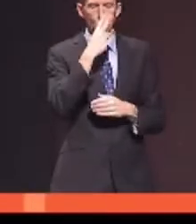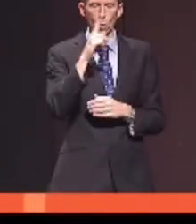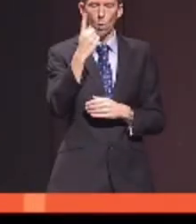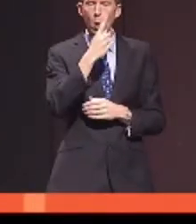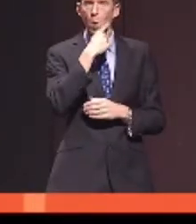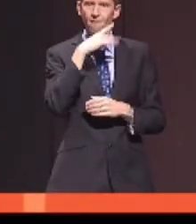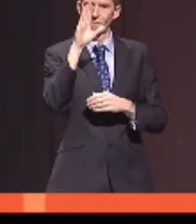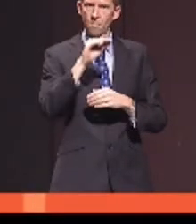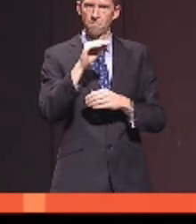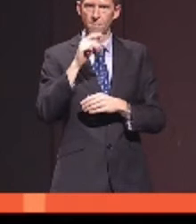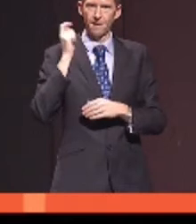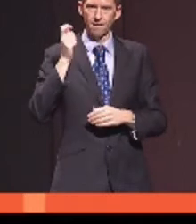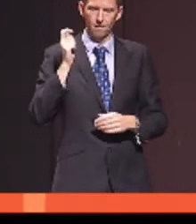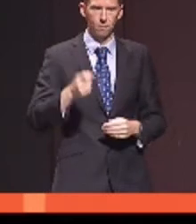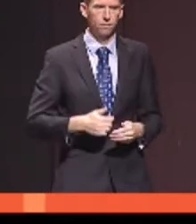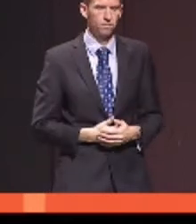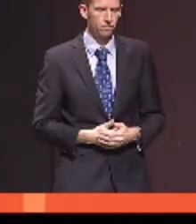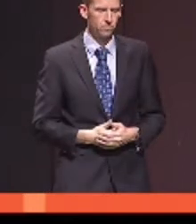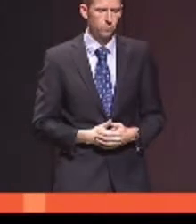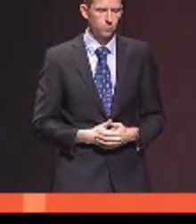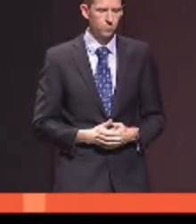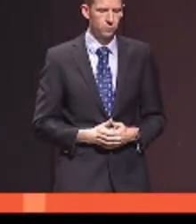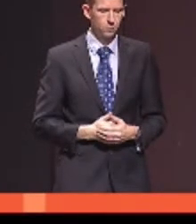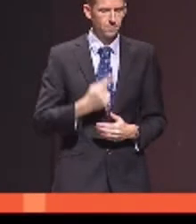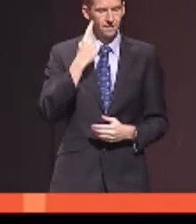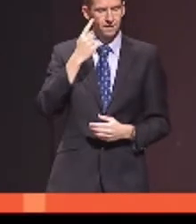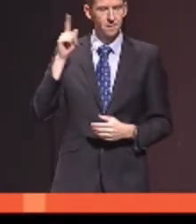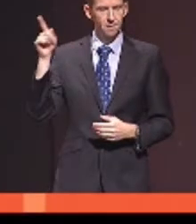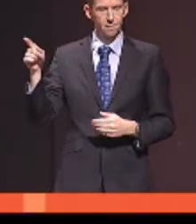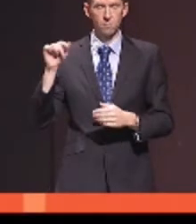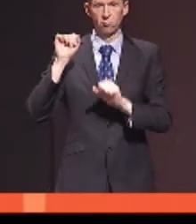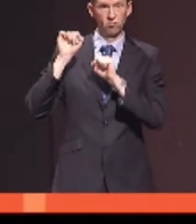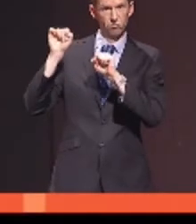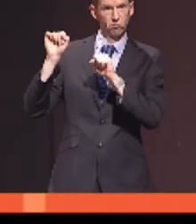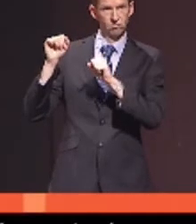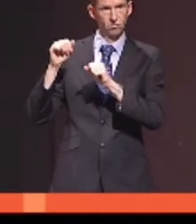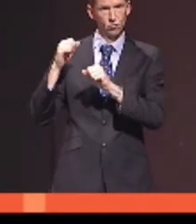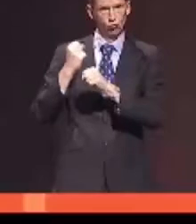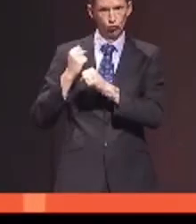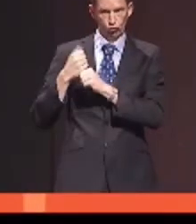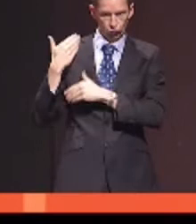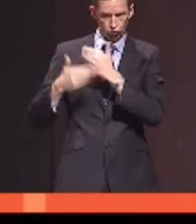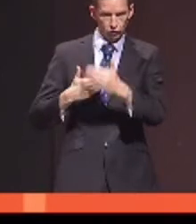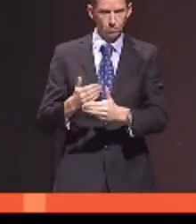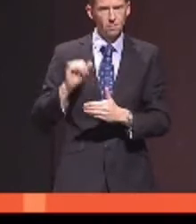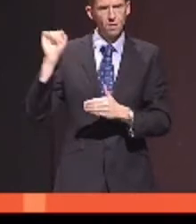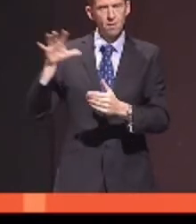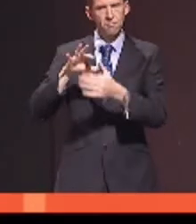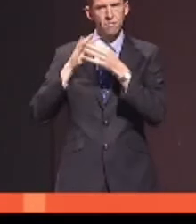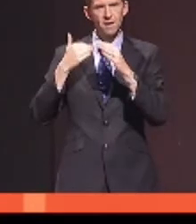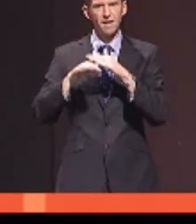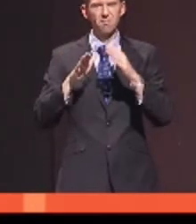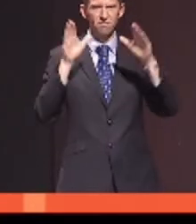girl from Kenya. And you could see that she's a girl of her generation. She's connected with